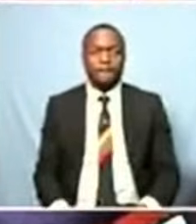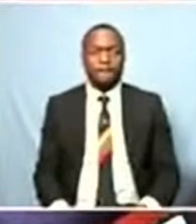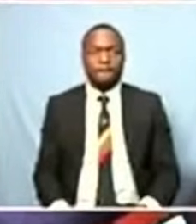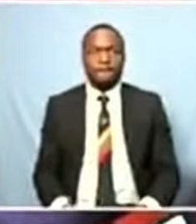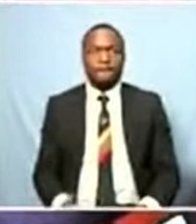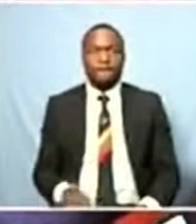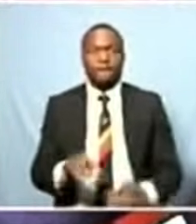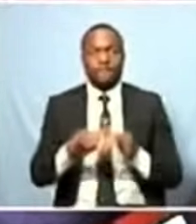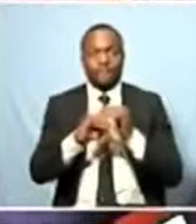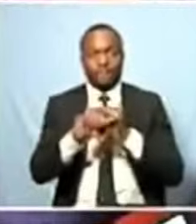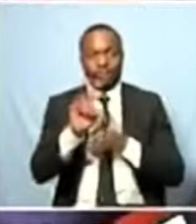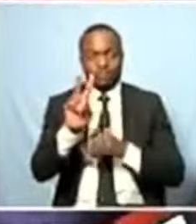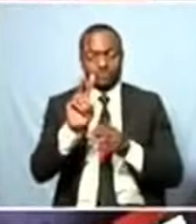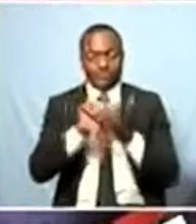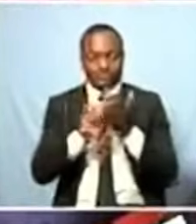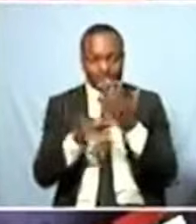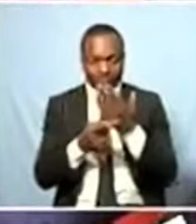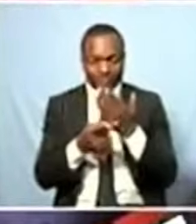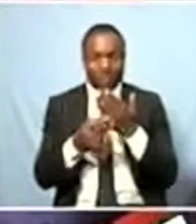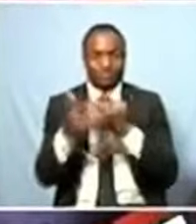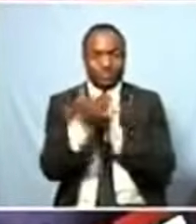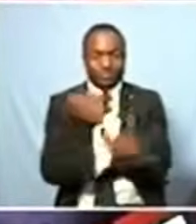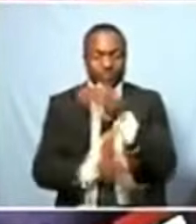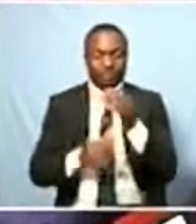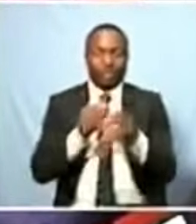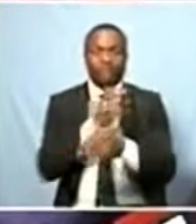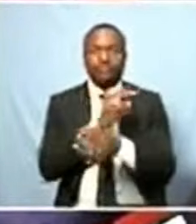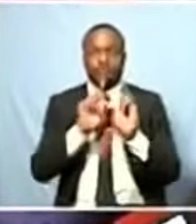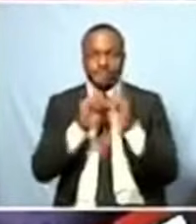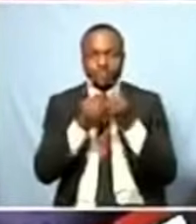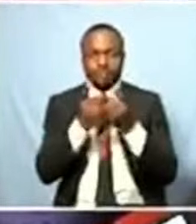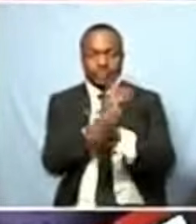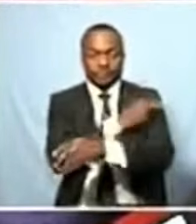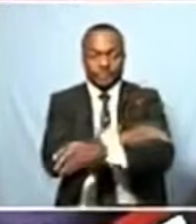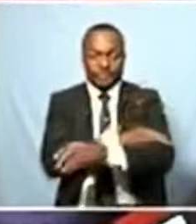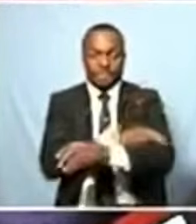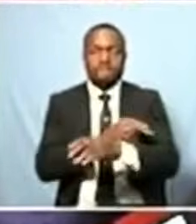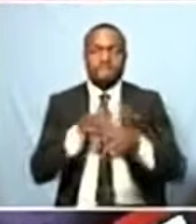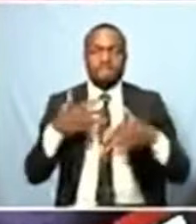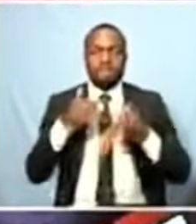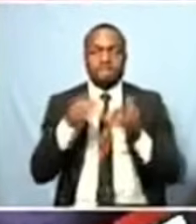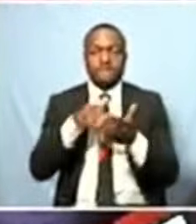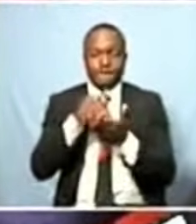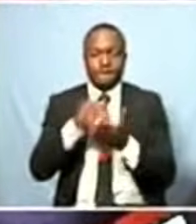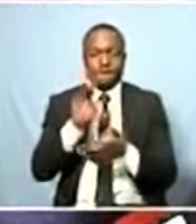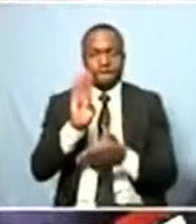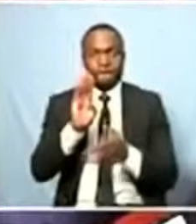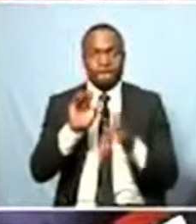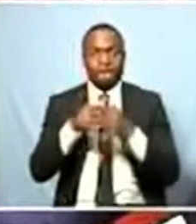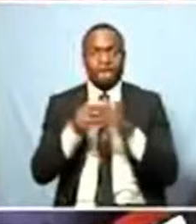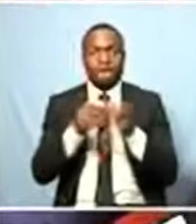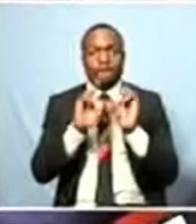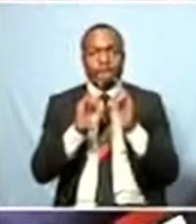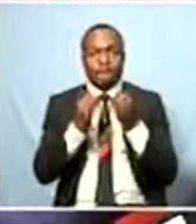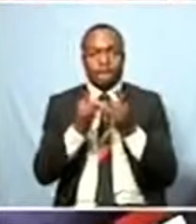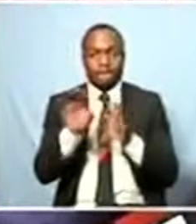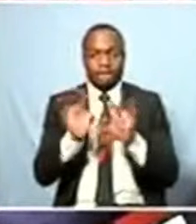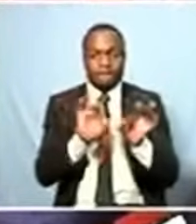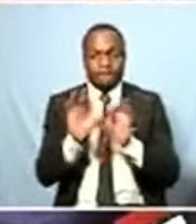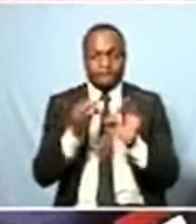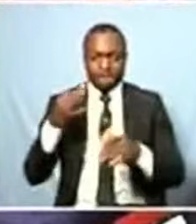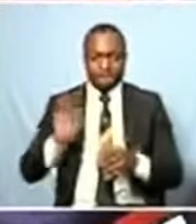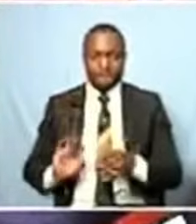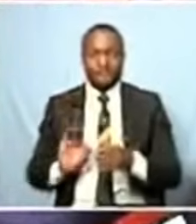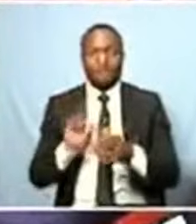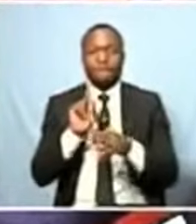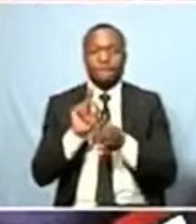Care program countrywide? District hospitals and health centers. In B, how many districts have been selected to benefit